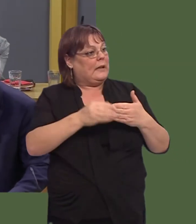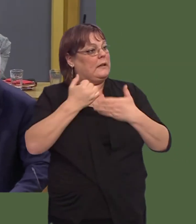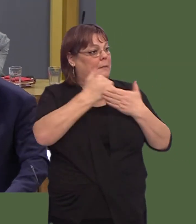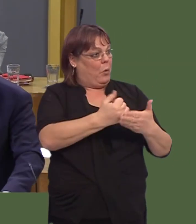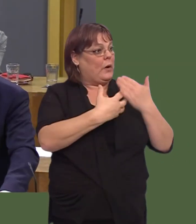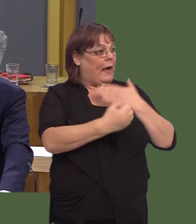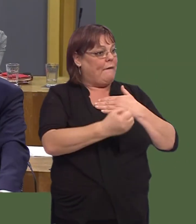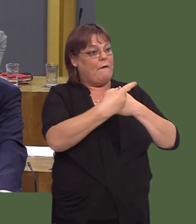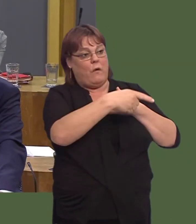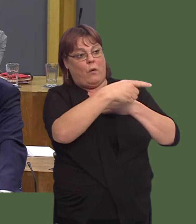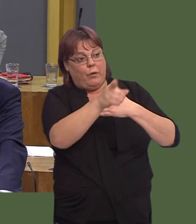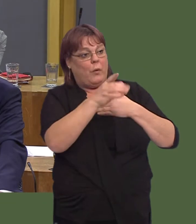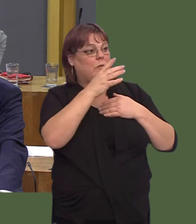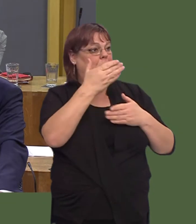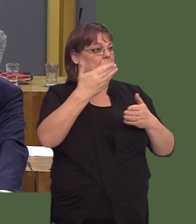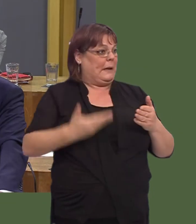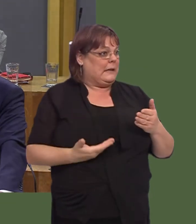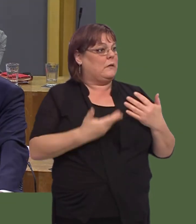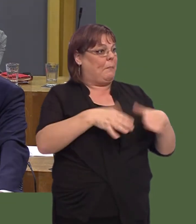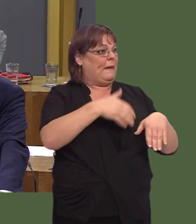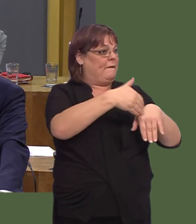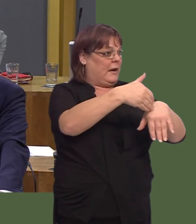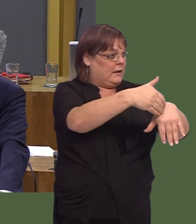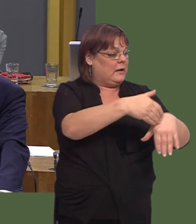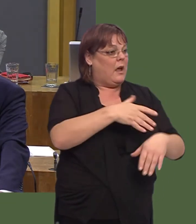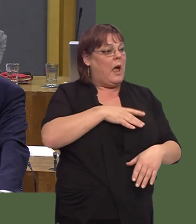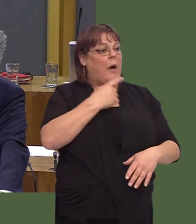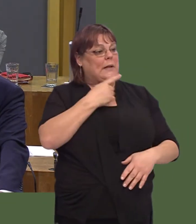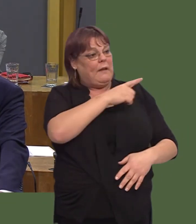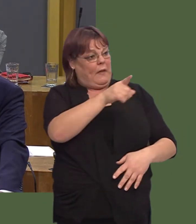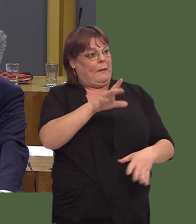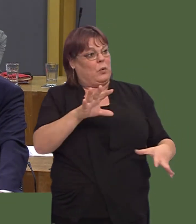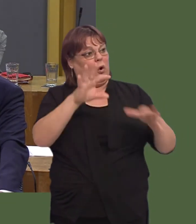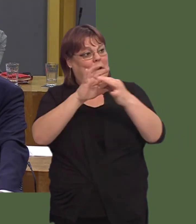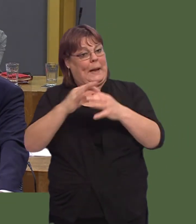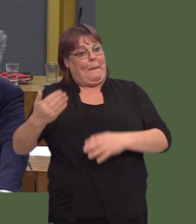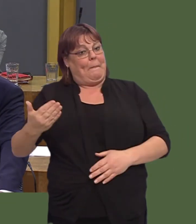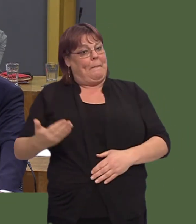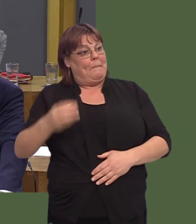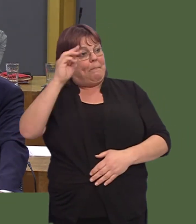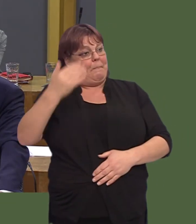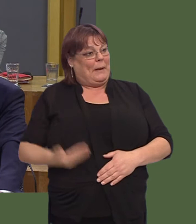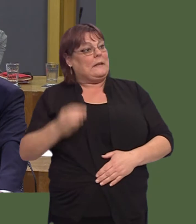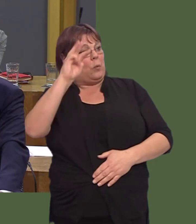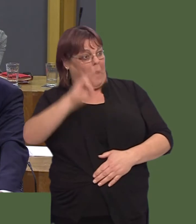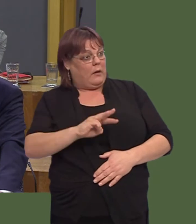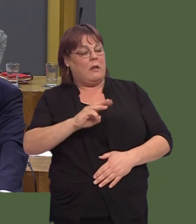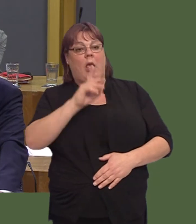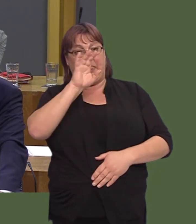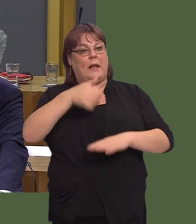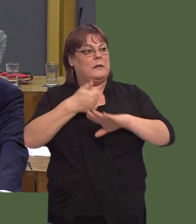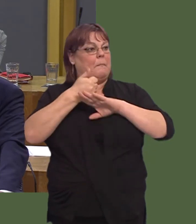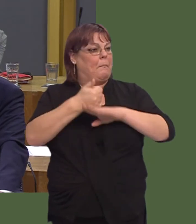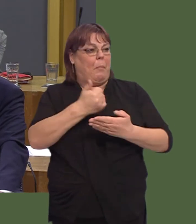support to any business impacted by the announcement, and I would encourage them to make contact. Business Wales does advises